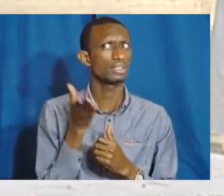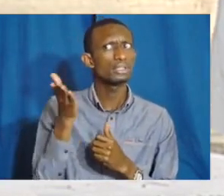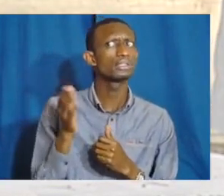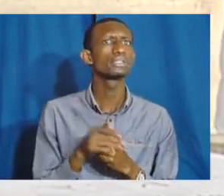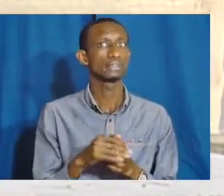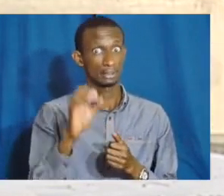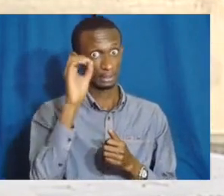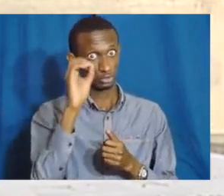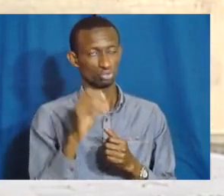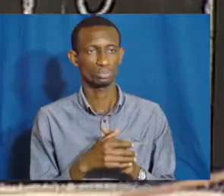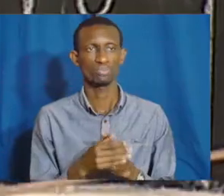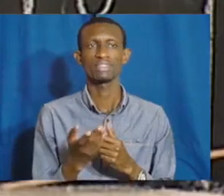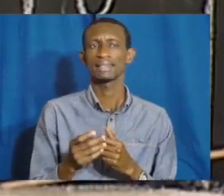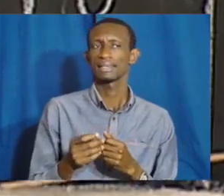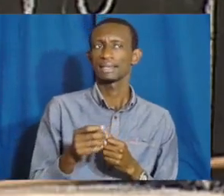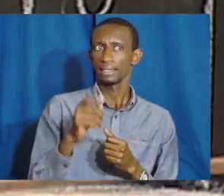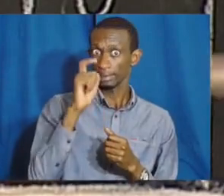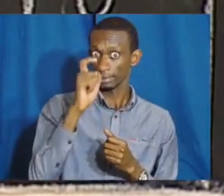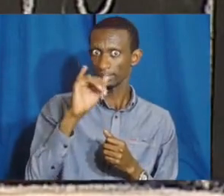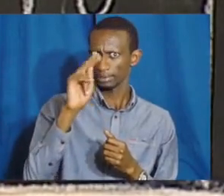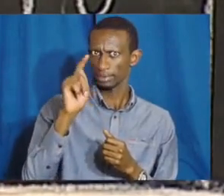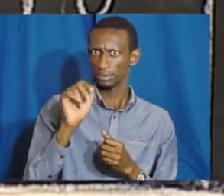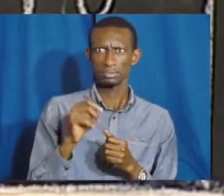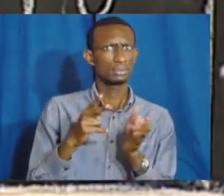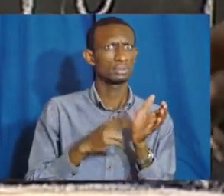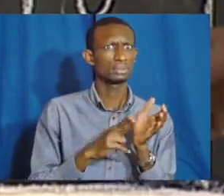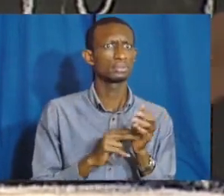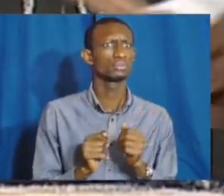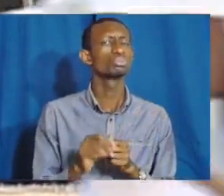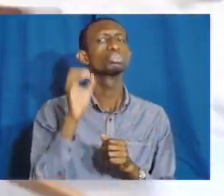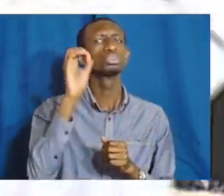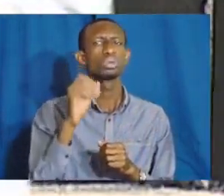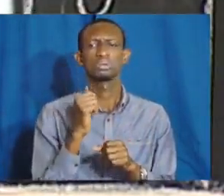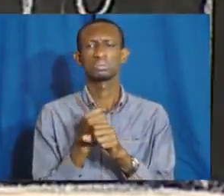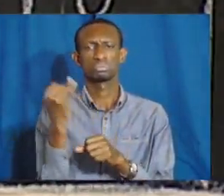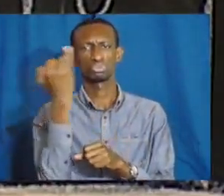have x-intercept is equal to 0. Let's draw it together.